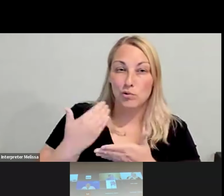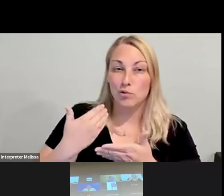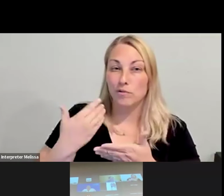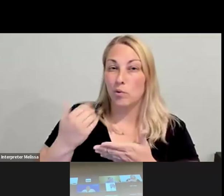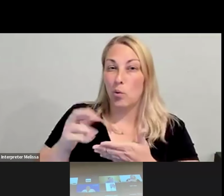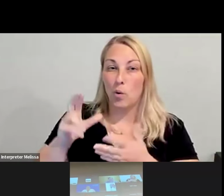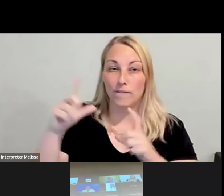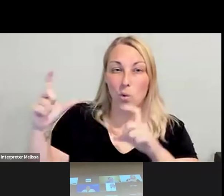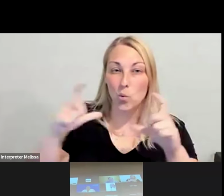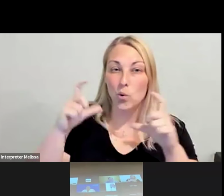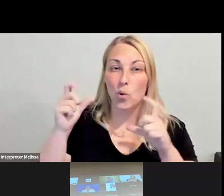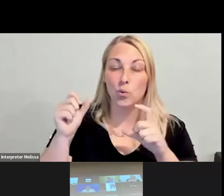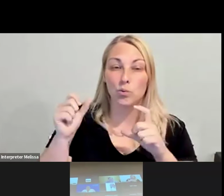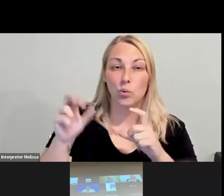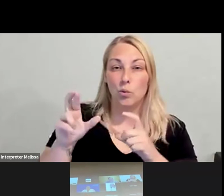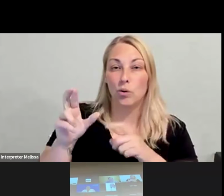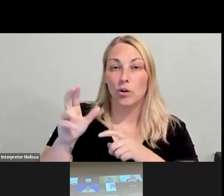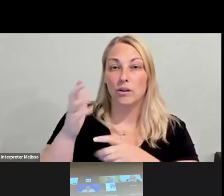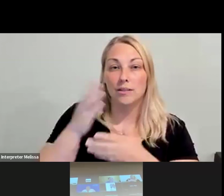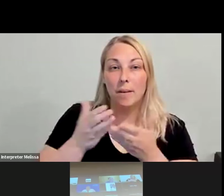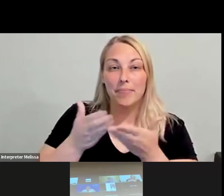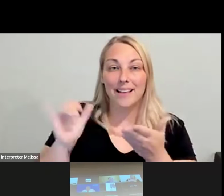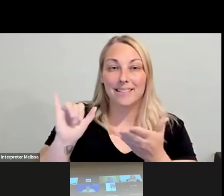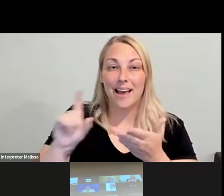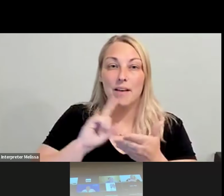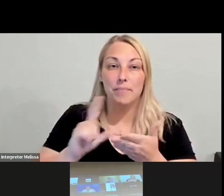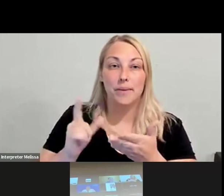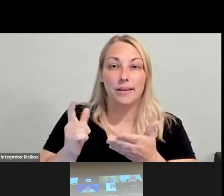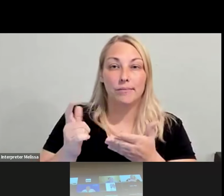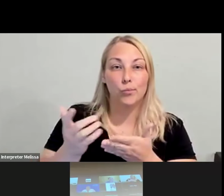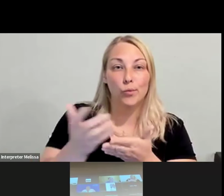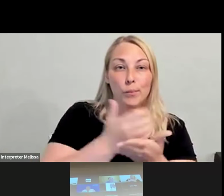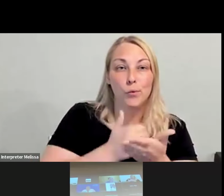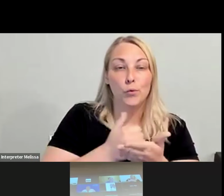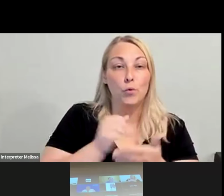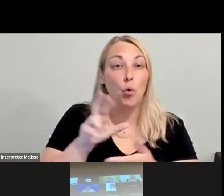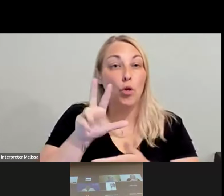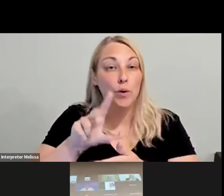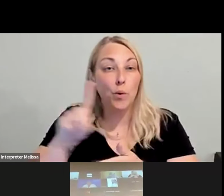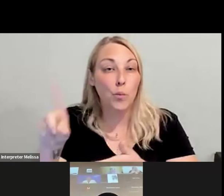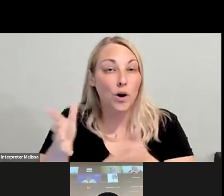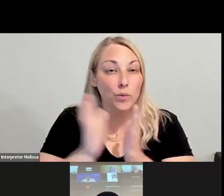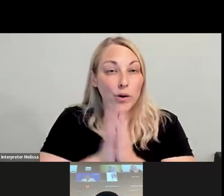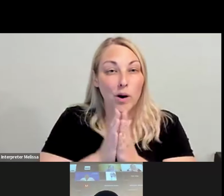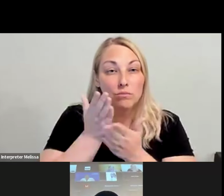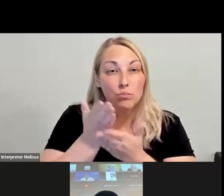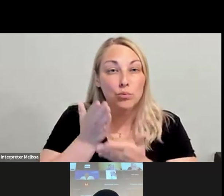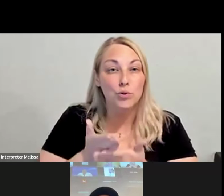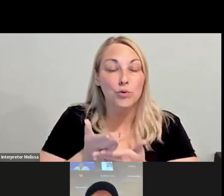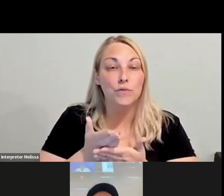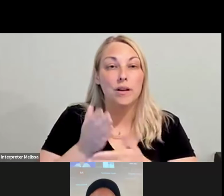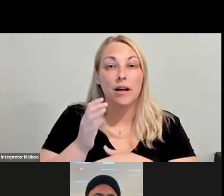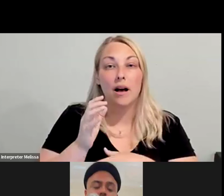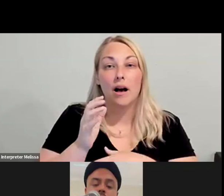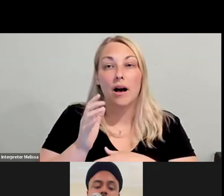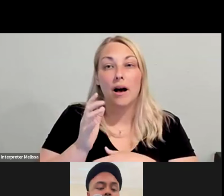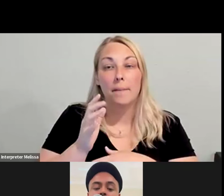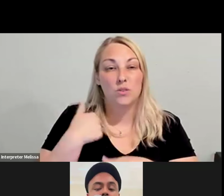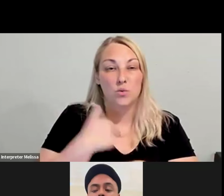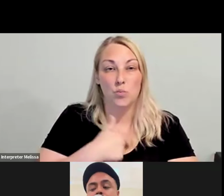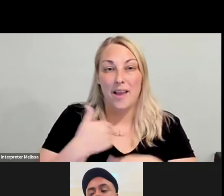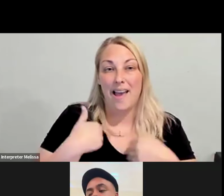where things were removed or 311 request was taken? Do we